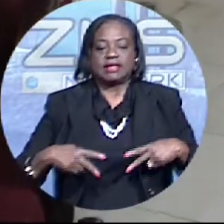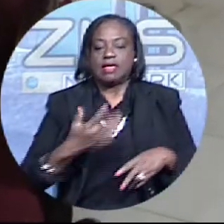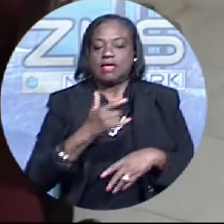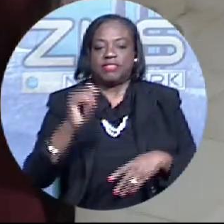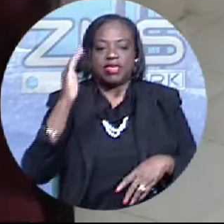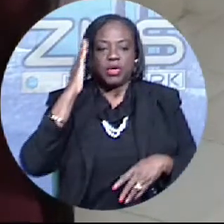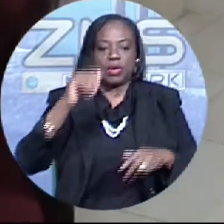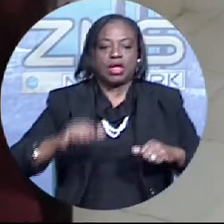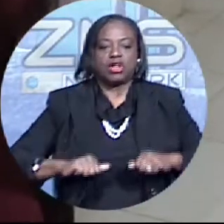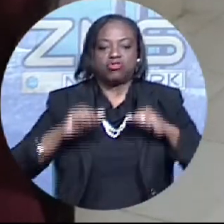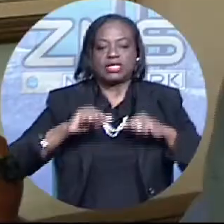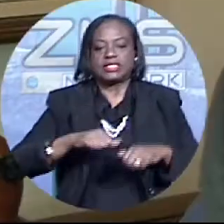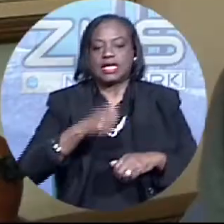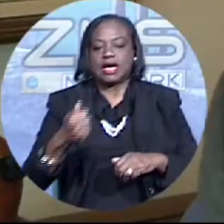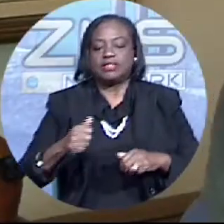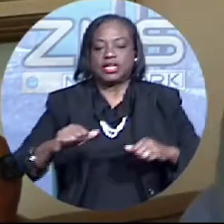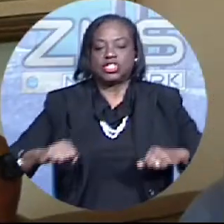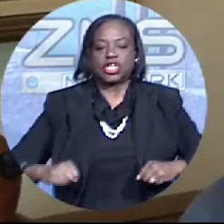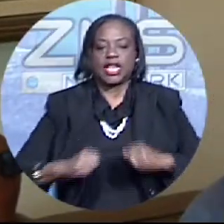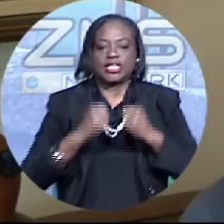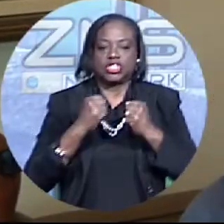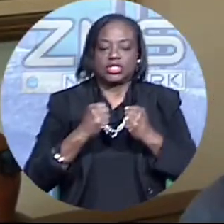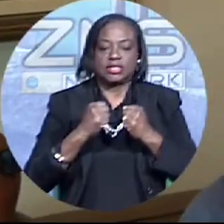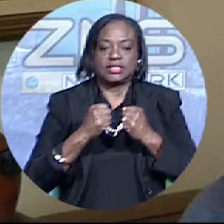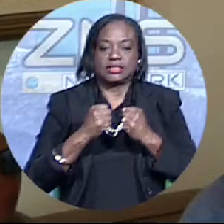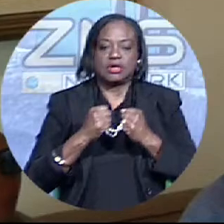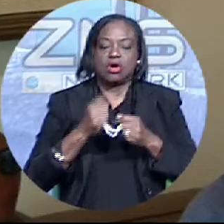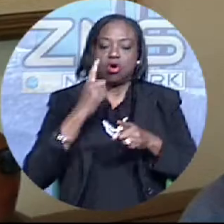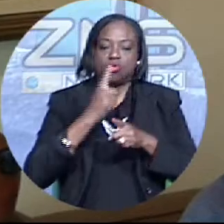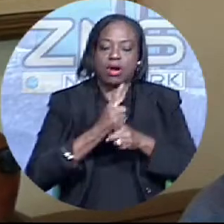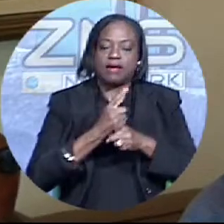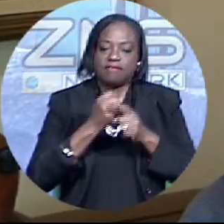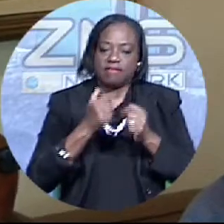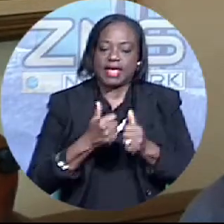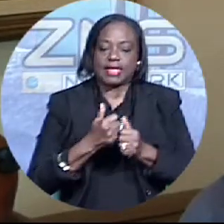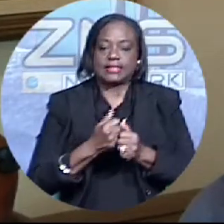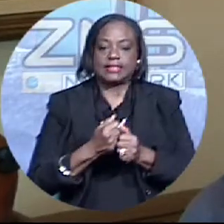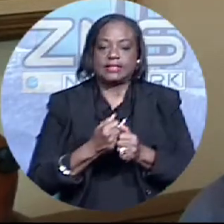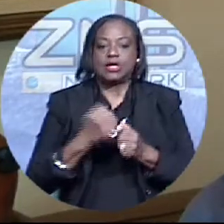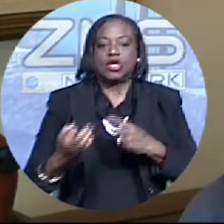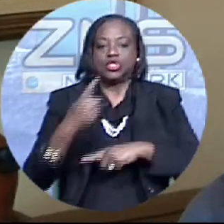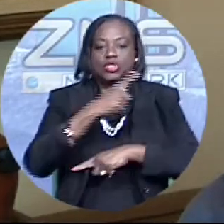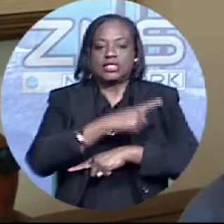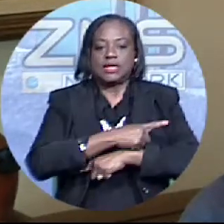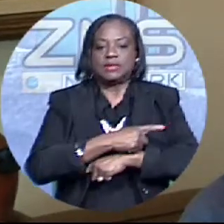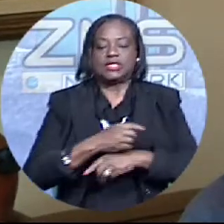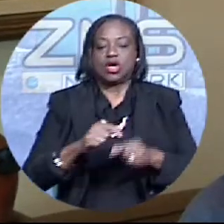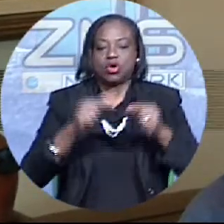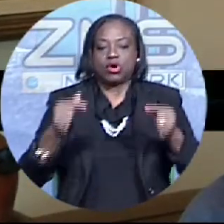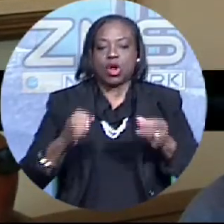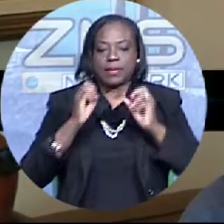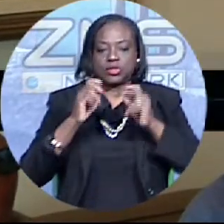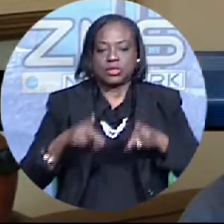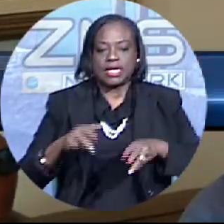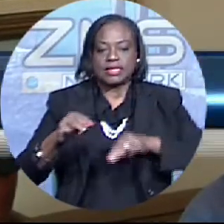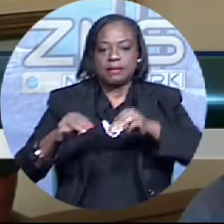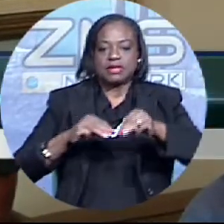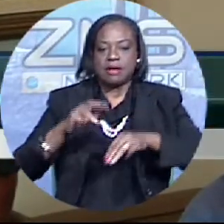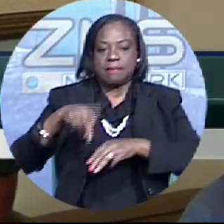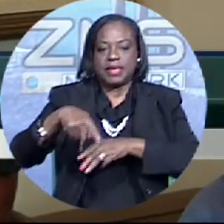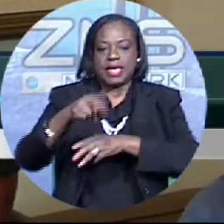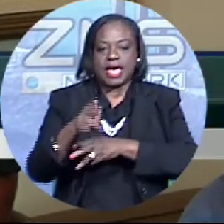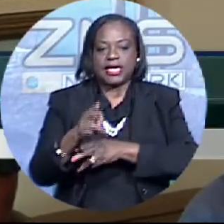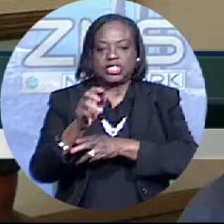other challenges immediately. Today was a good opportunity for me as the Managing Director of the PHA to look at